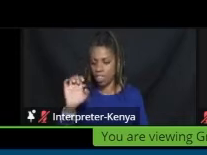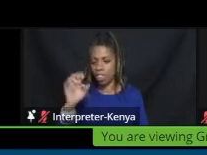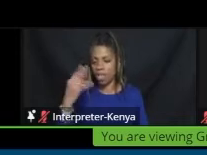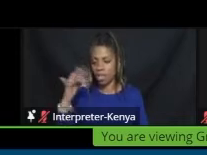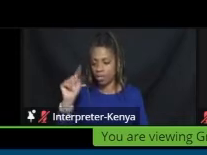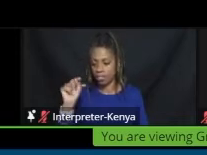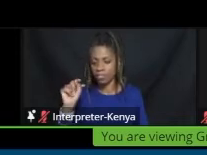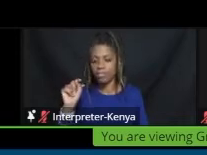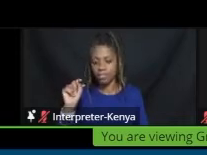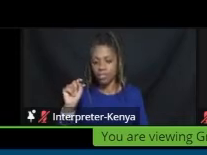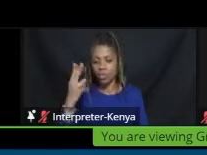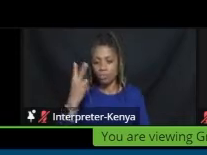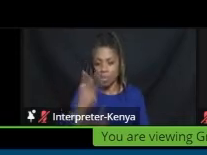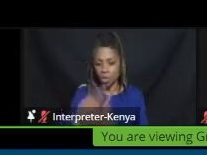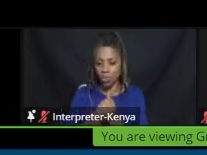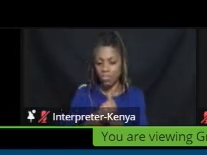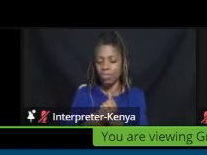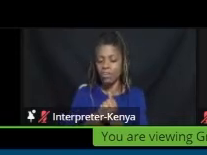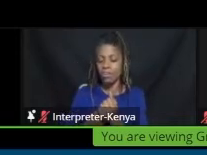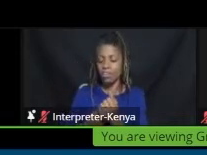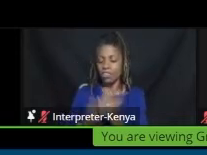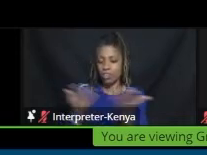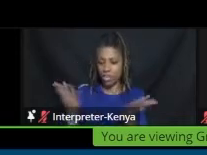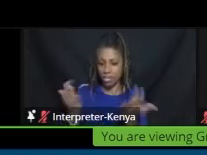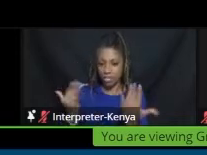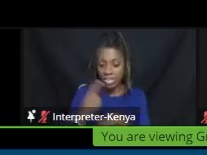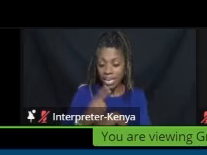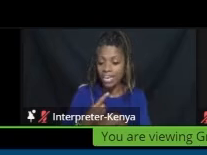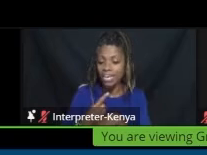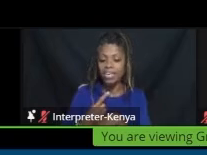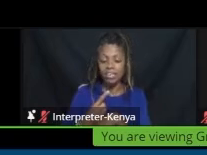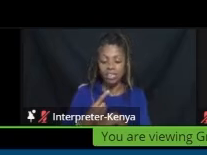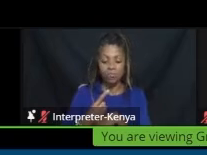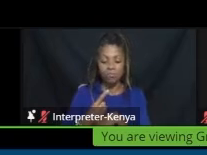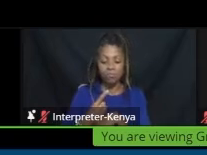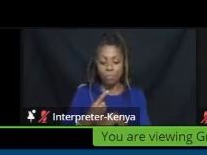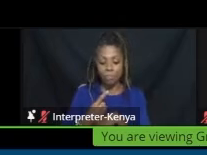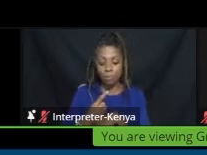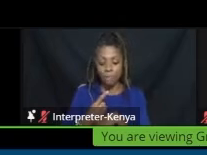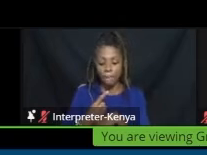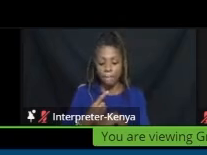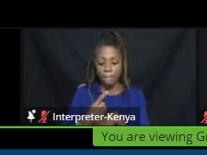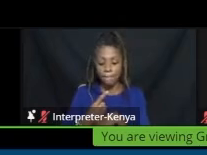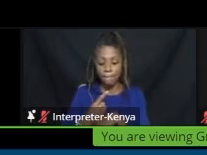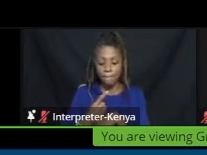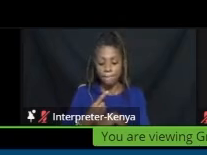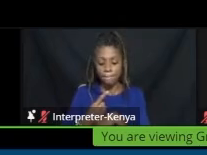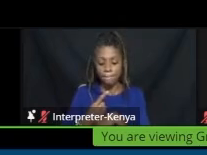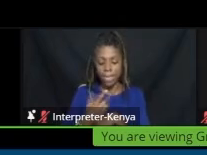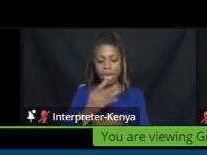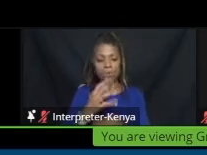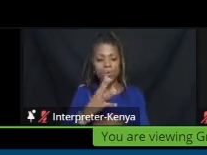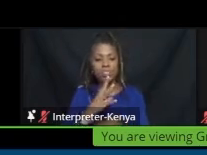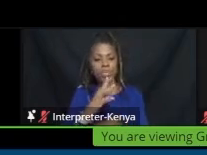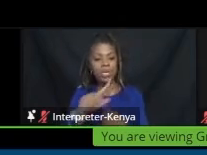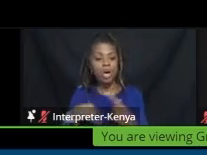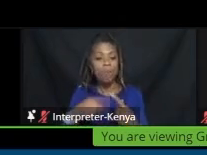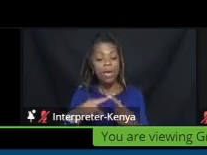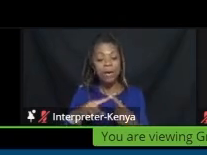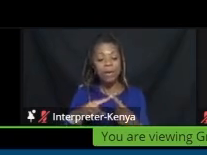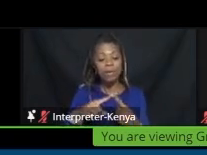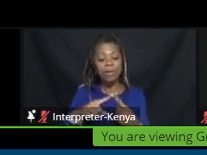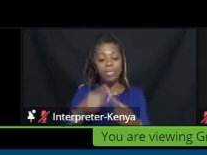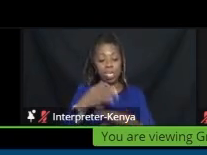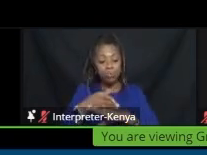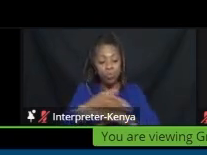we are so grateful to have their voices with us today. And we're going to speak about improvement and timing from a few different